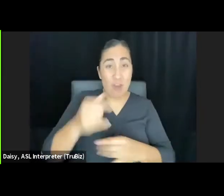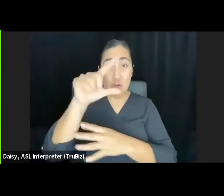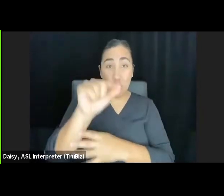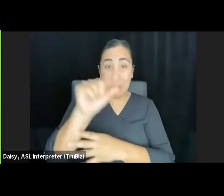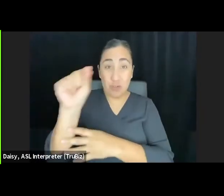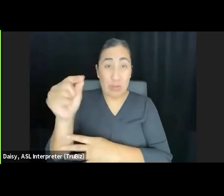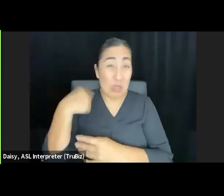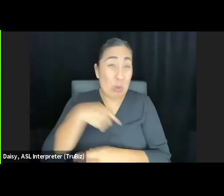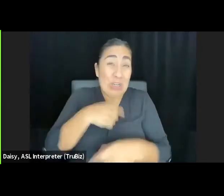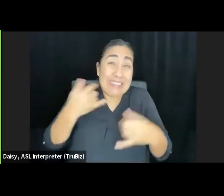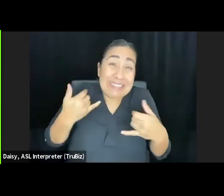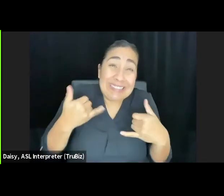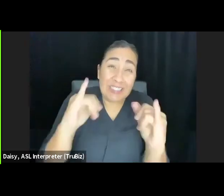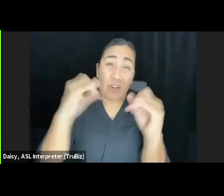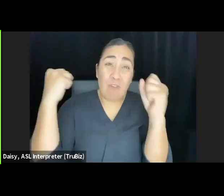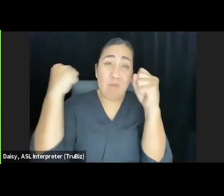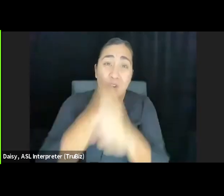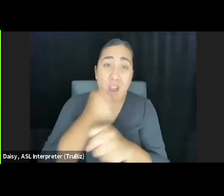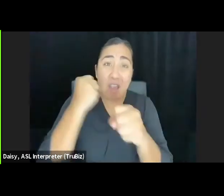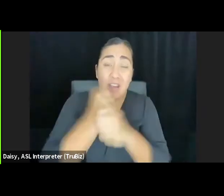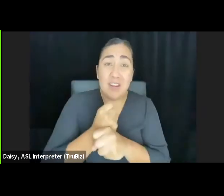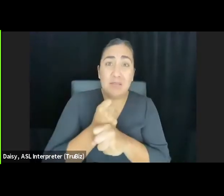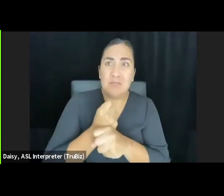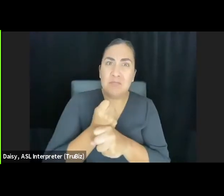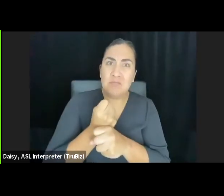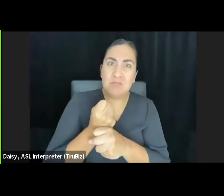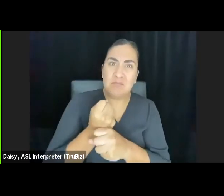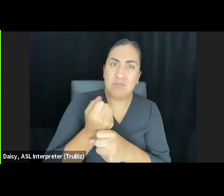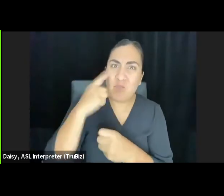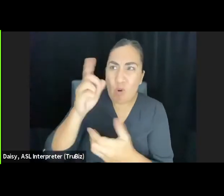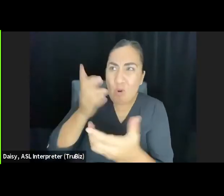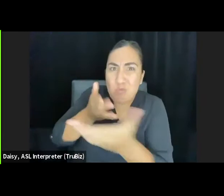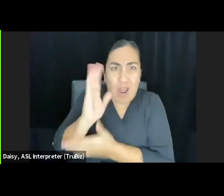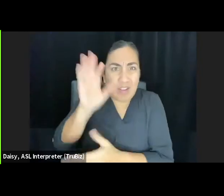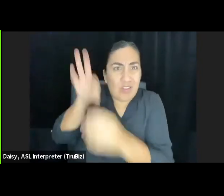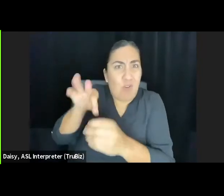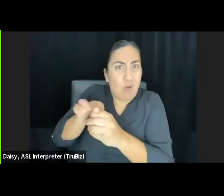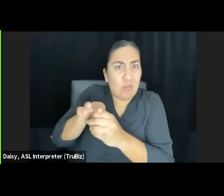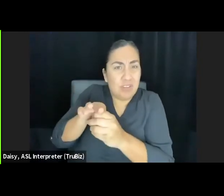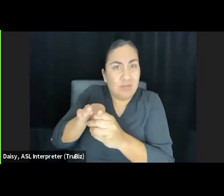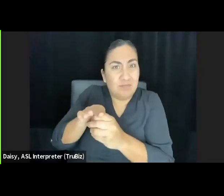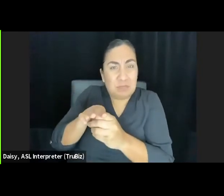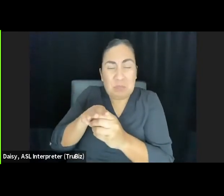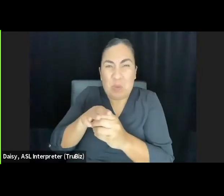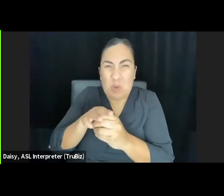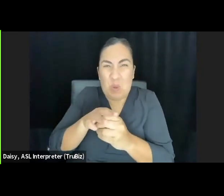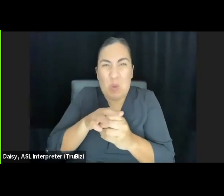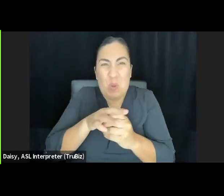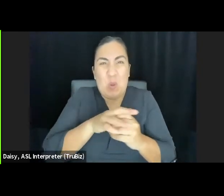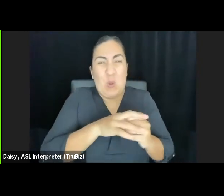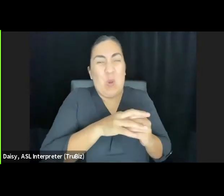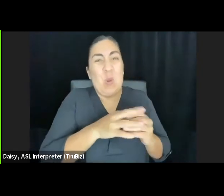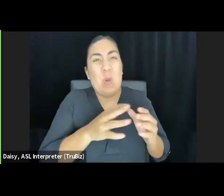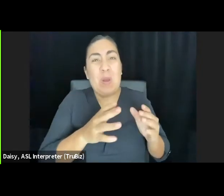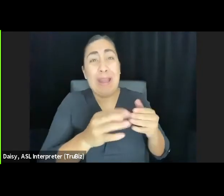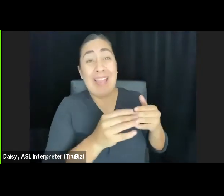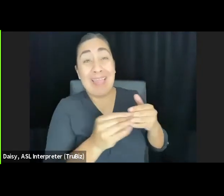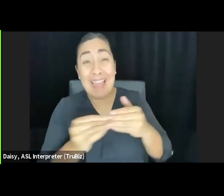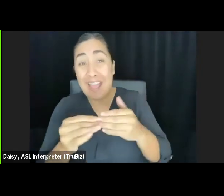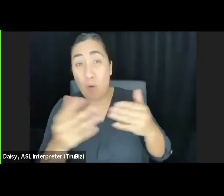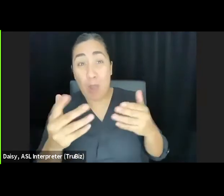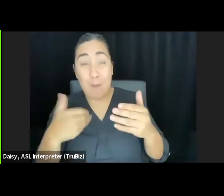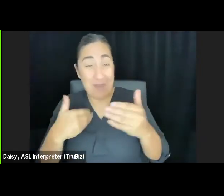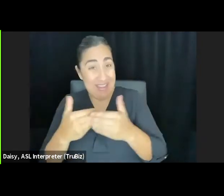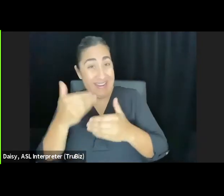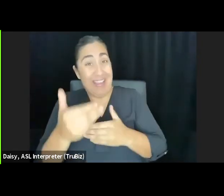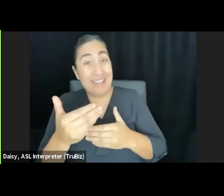vote. Which leads me into my other little segment in my activism is everybody should